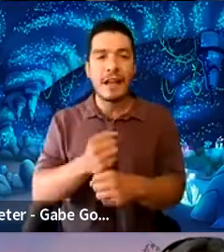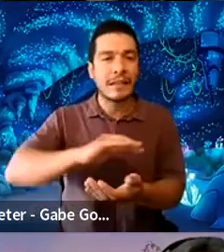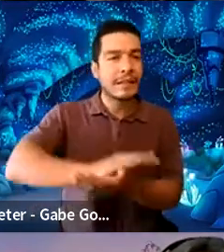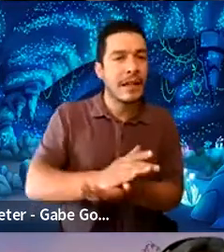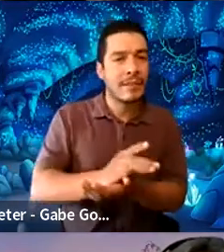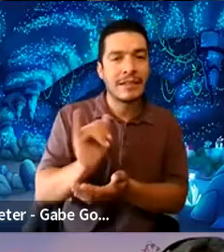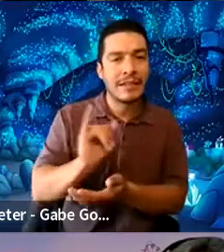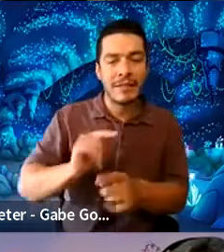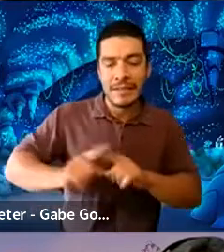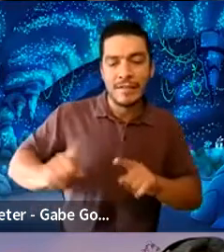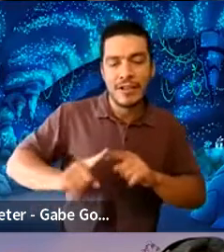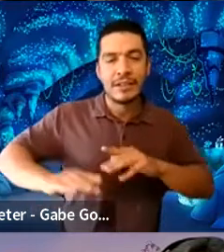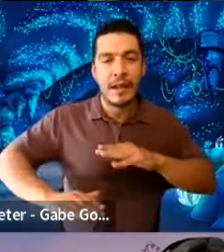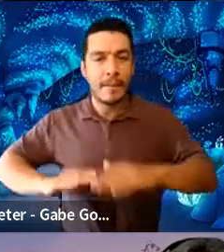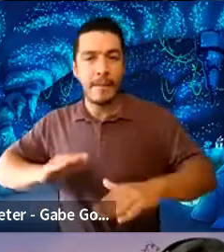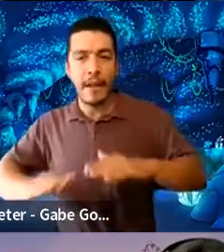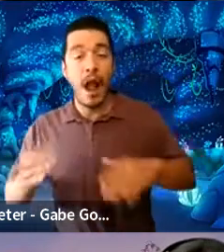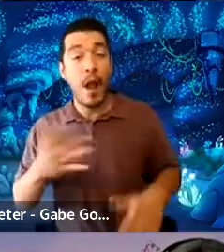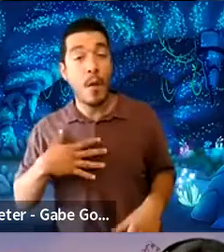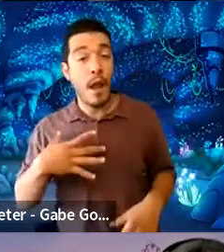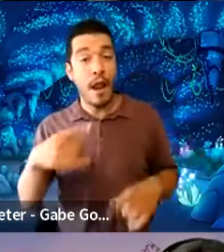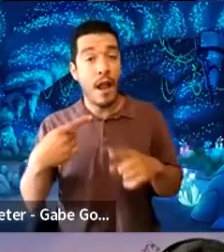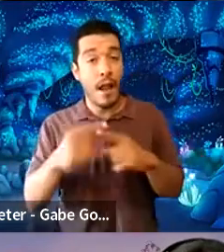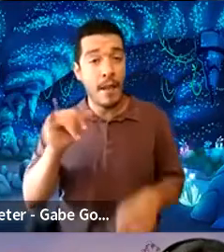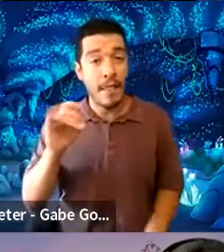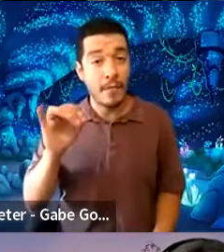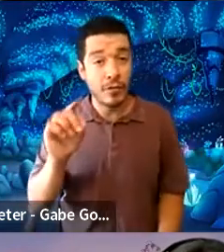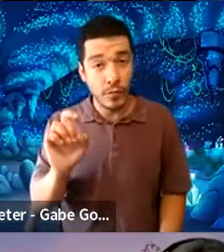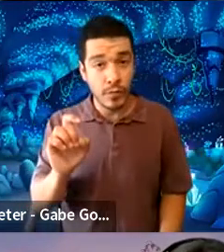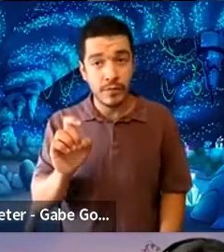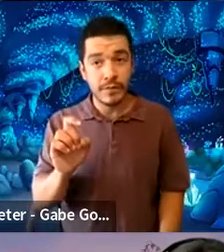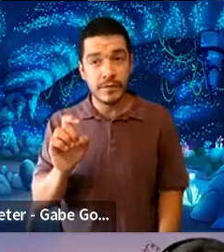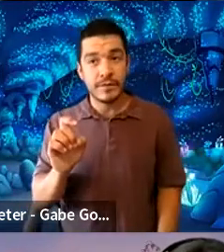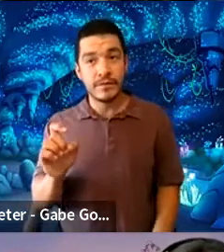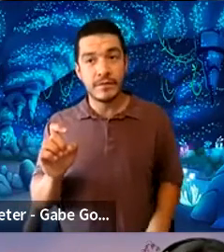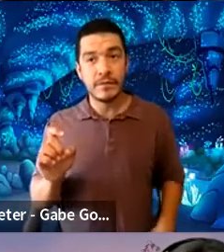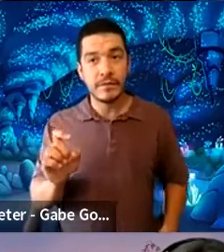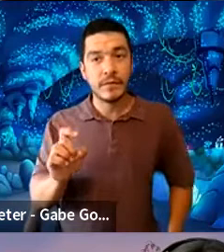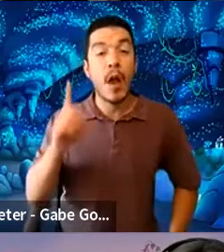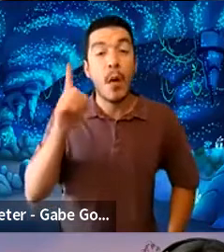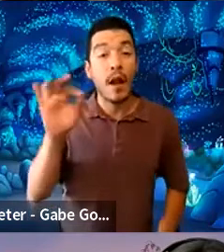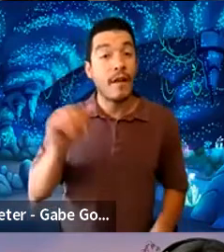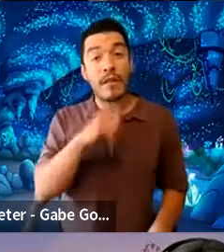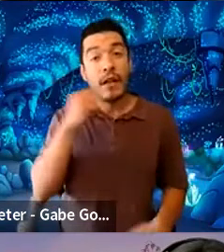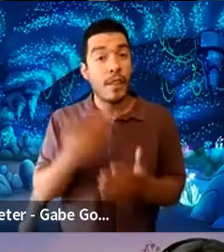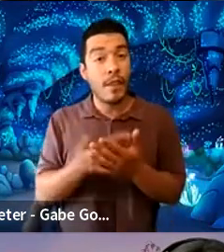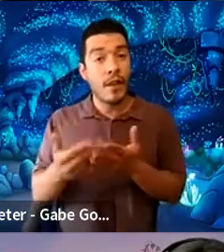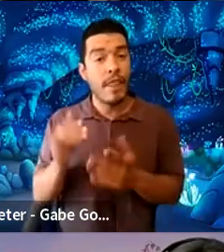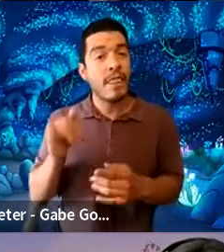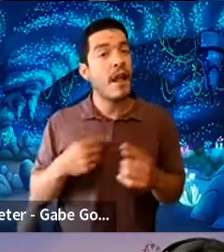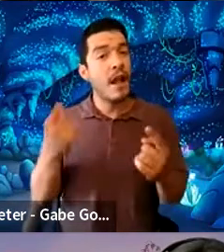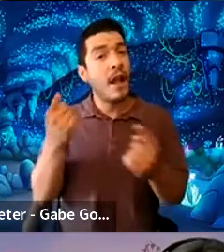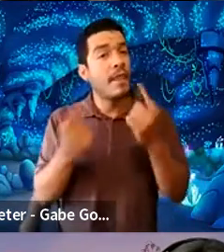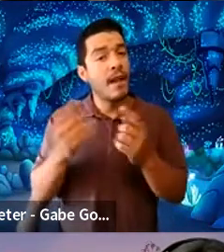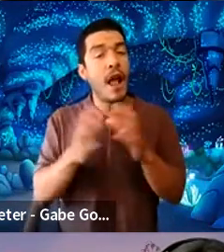everybody else is. And what I really liked about that episode was that, you know, one of the other things that I think